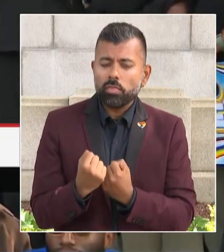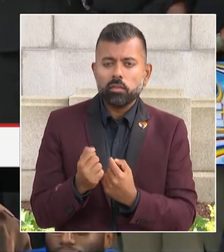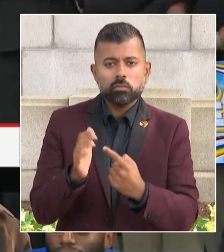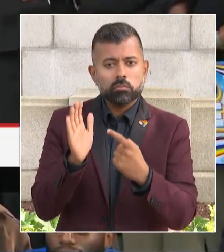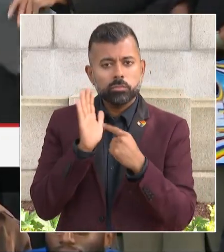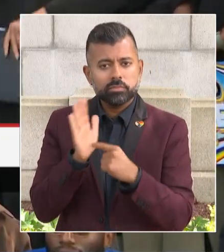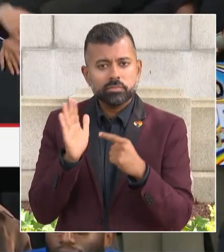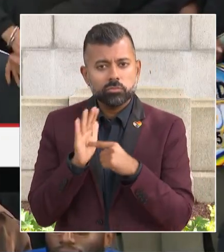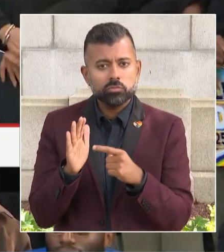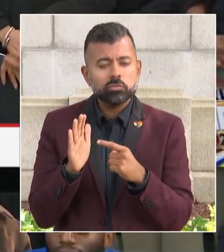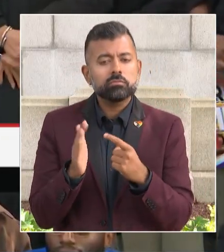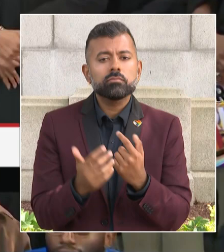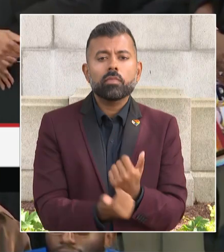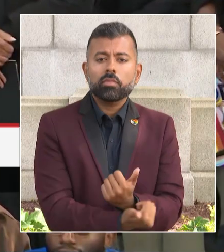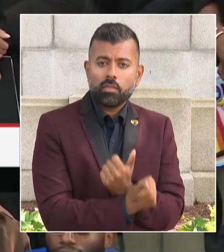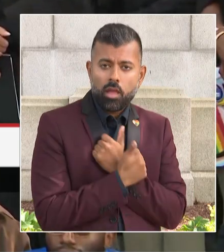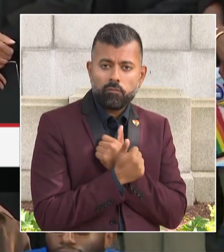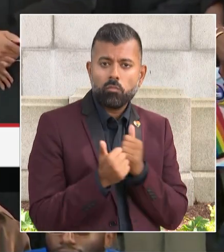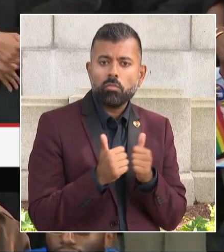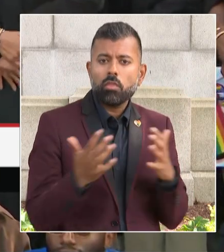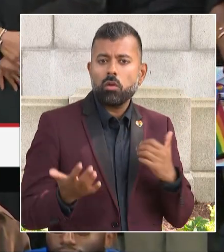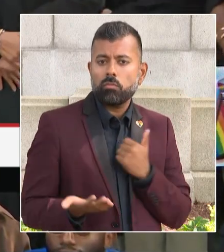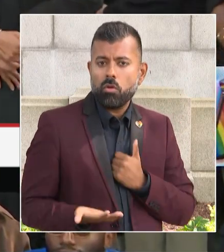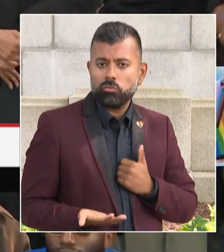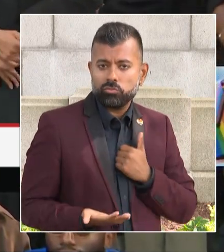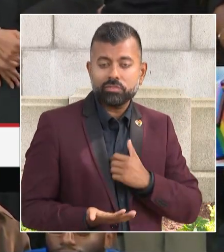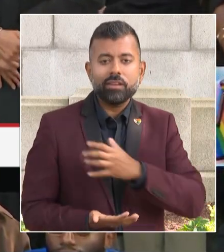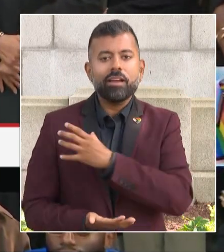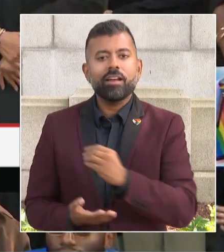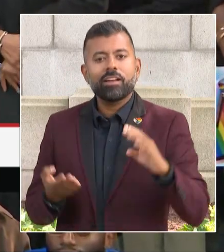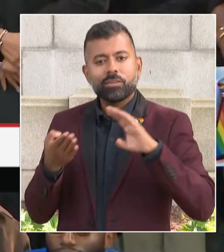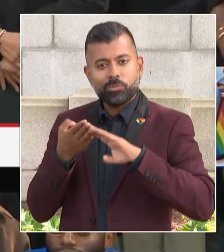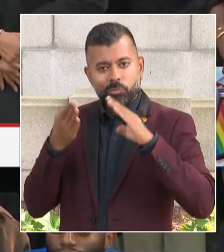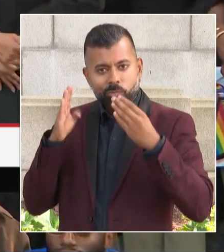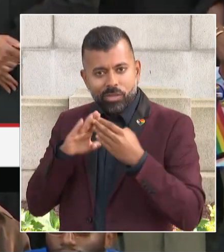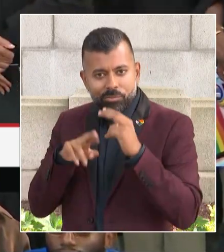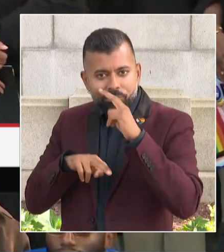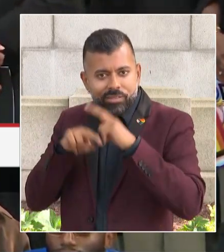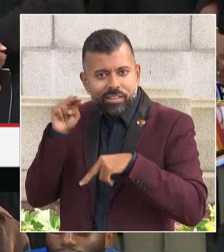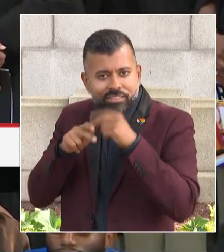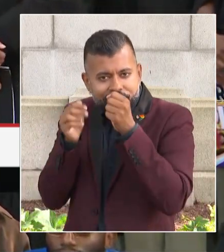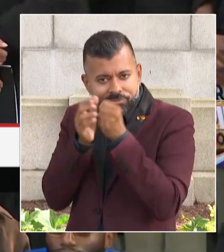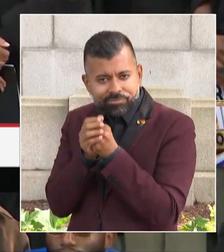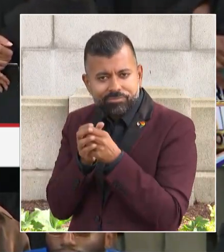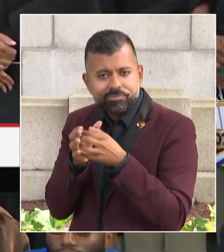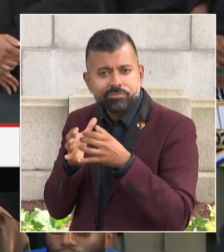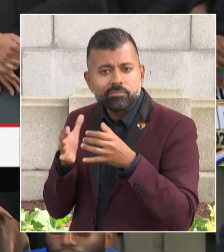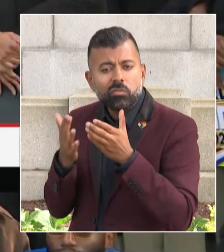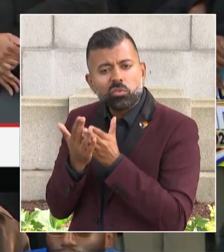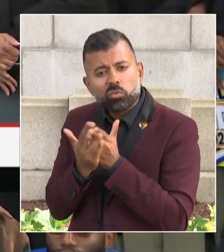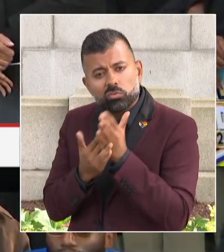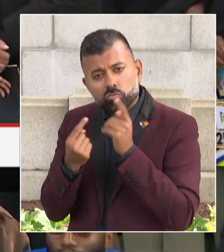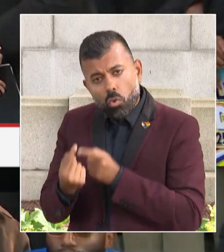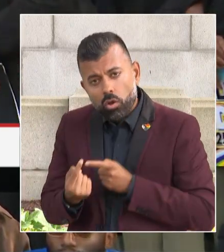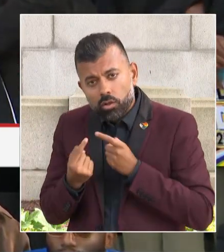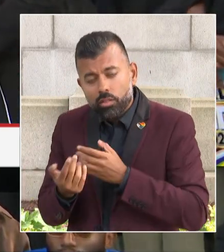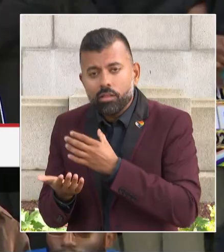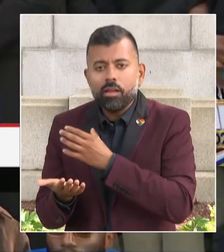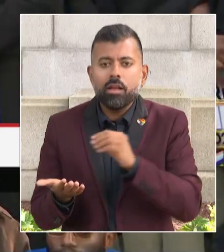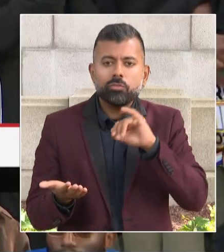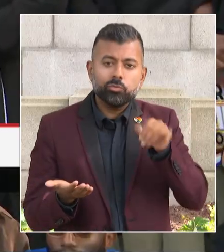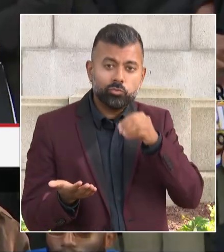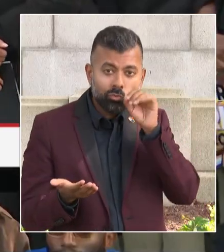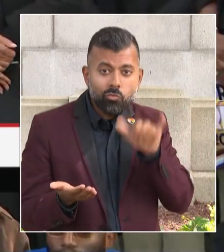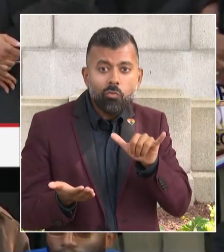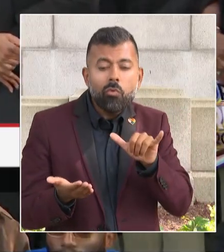apology, of community forged through struggle and joy. As we raise it today, we do